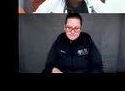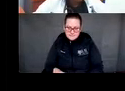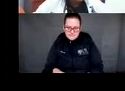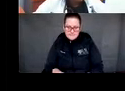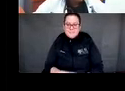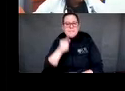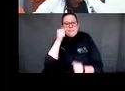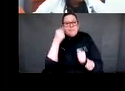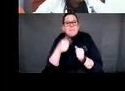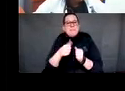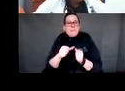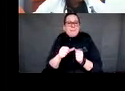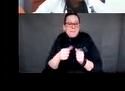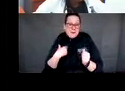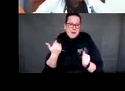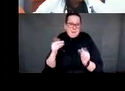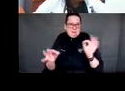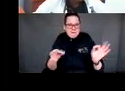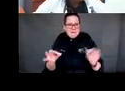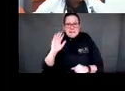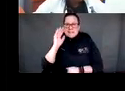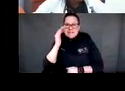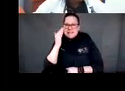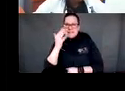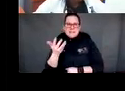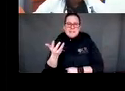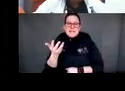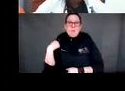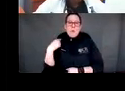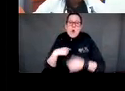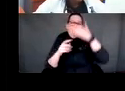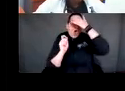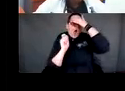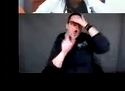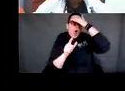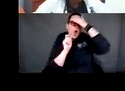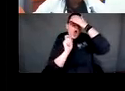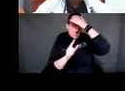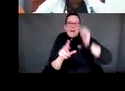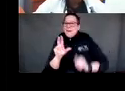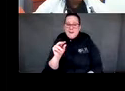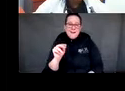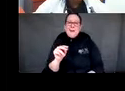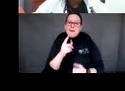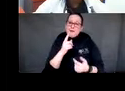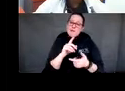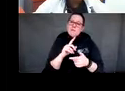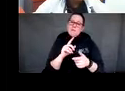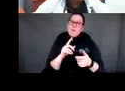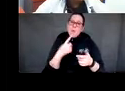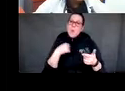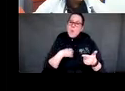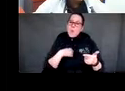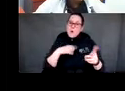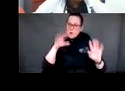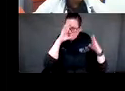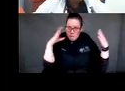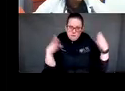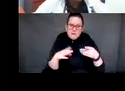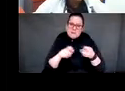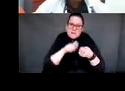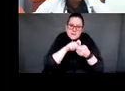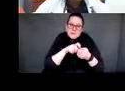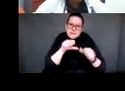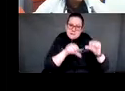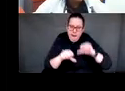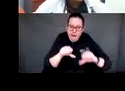remember I mentioned that it sort of seemed like throwing darts at the dartboard, but it actually coalesced into very specific science